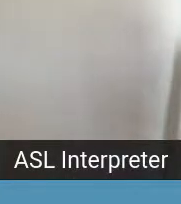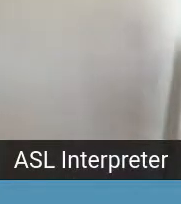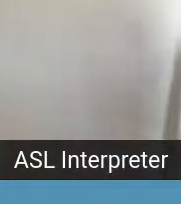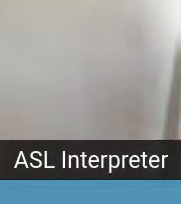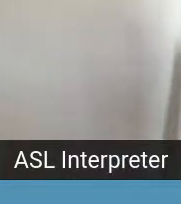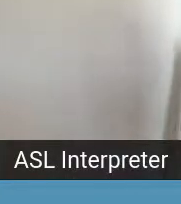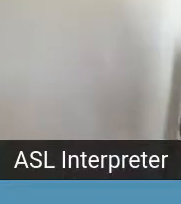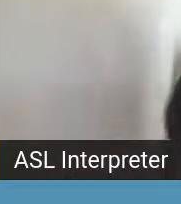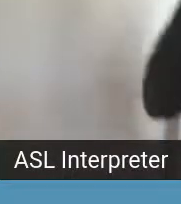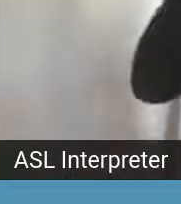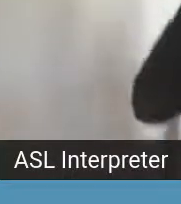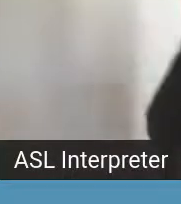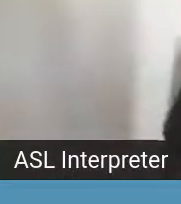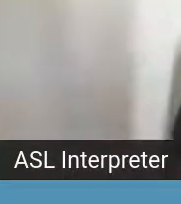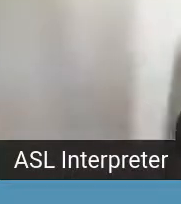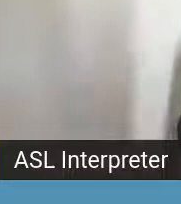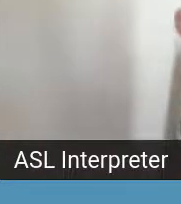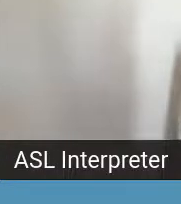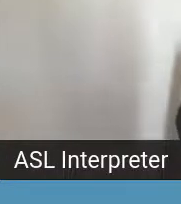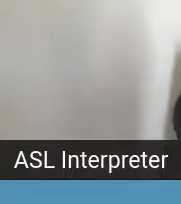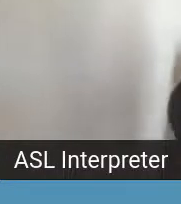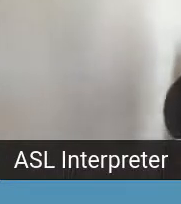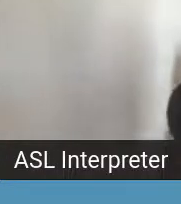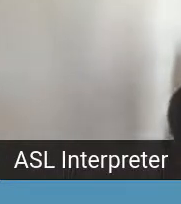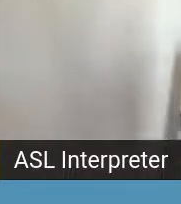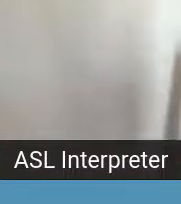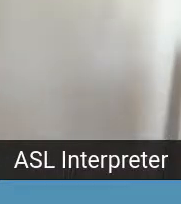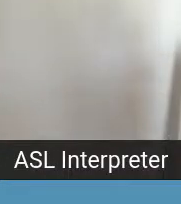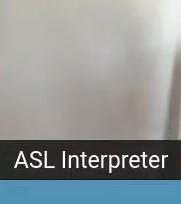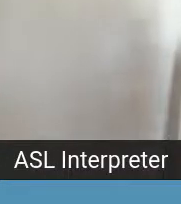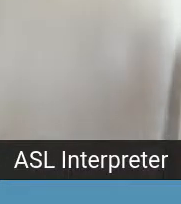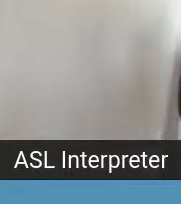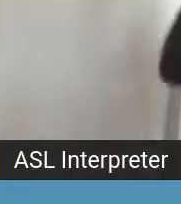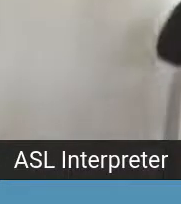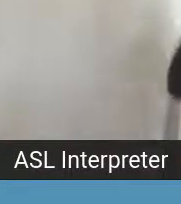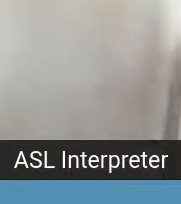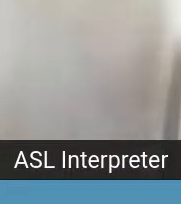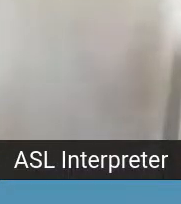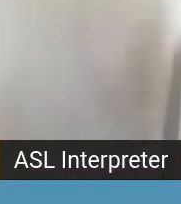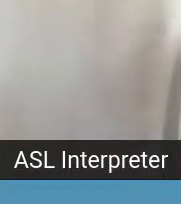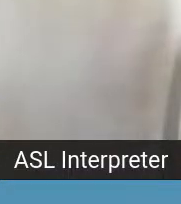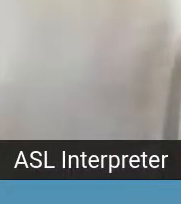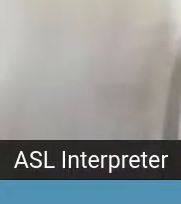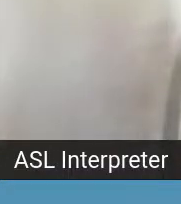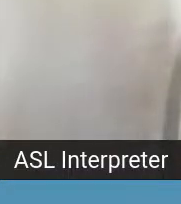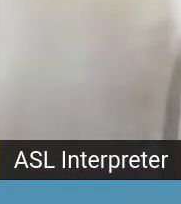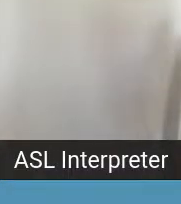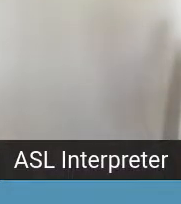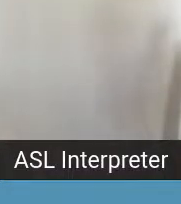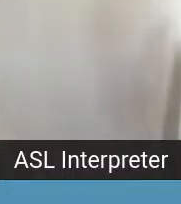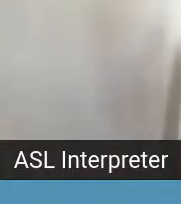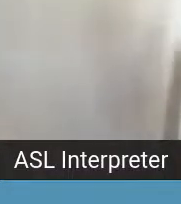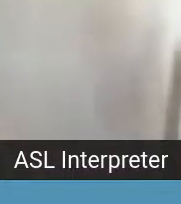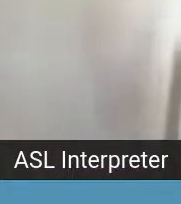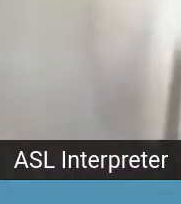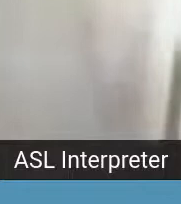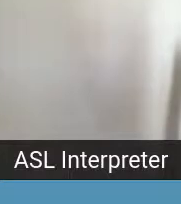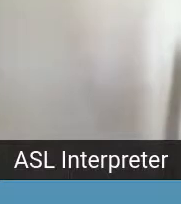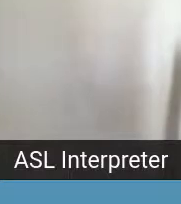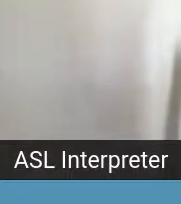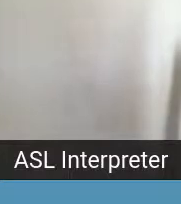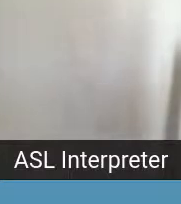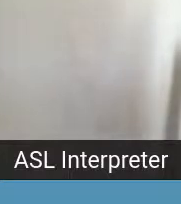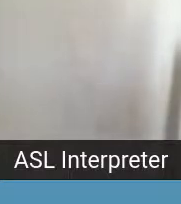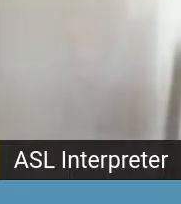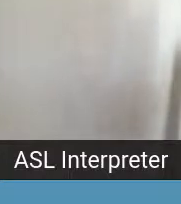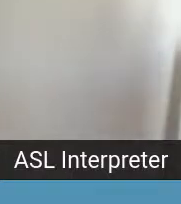Yeah, I remember in the early days of the pandemic how we were all just, each time an email would come out from Colleen Dillon Schneider about